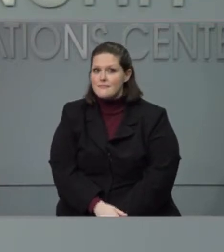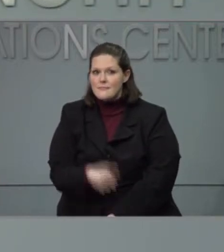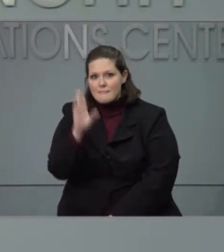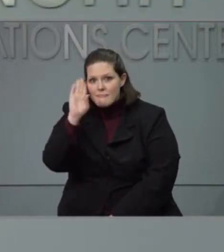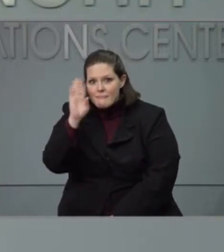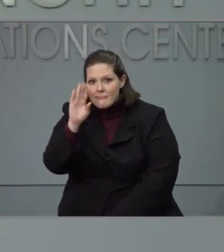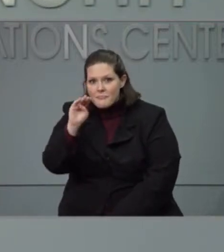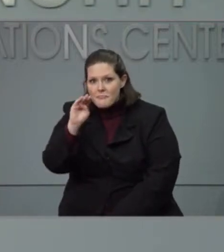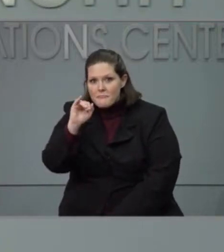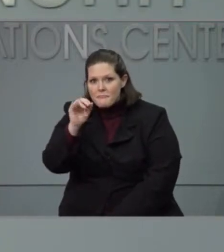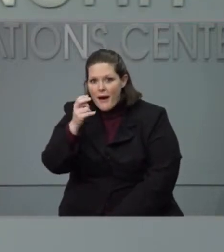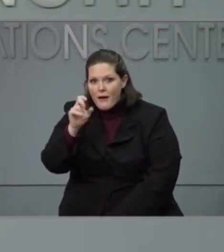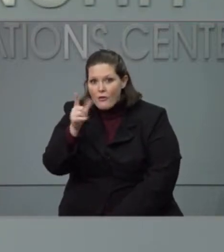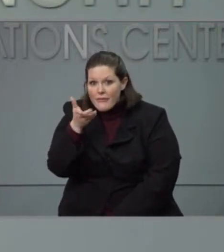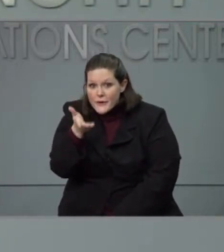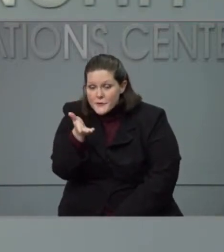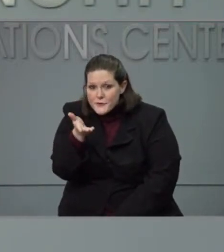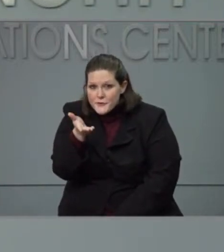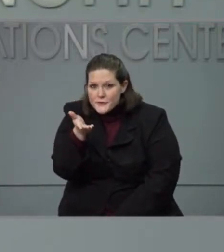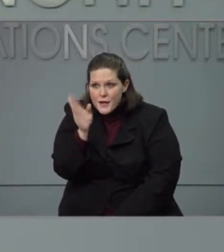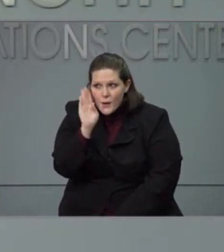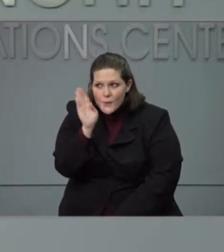Michael, are you there?